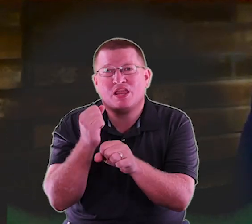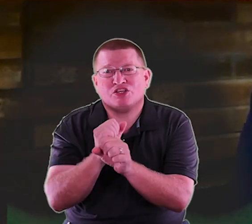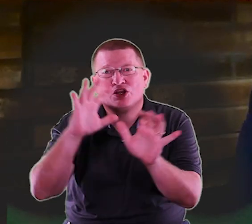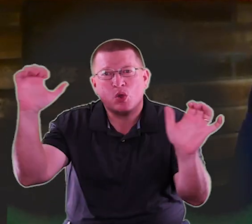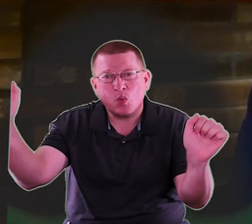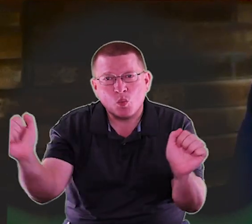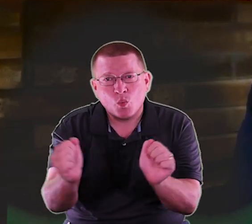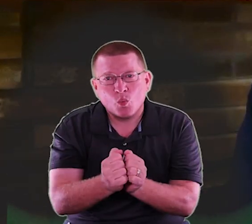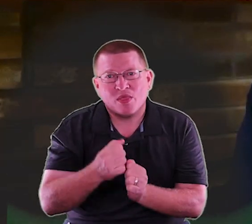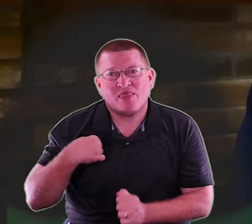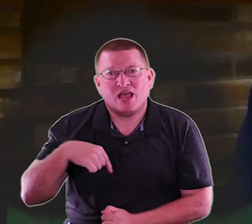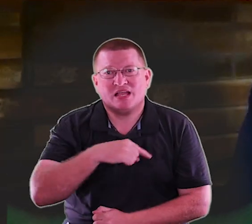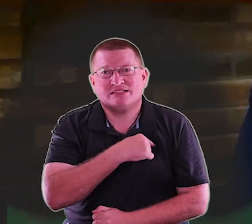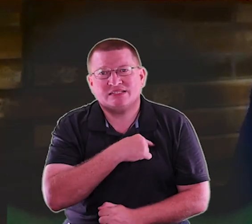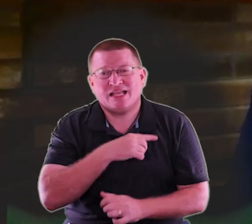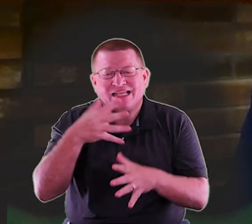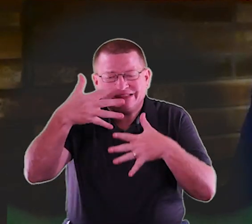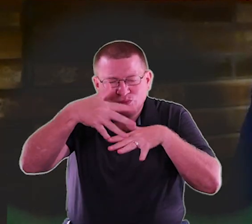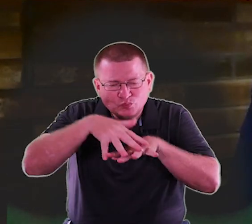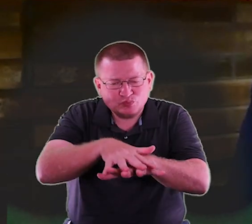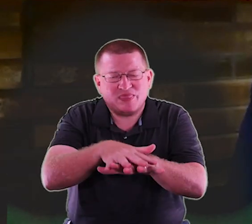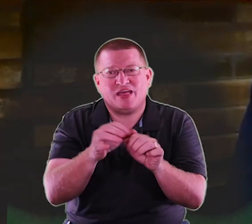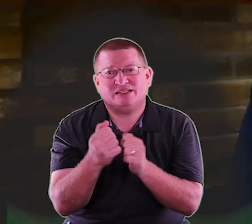us, and among us.